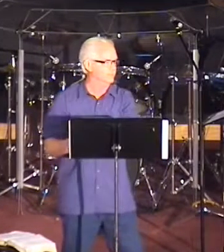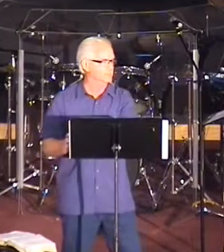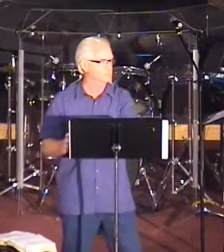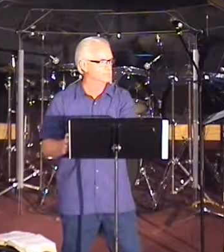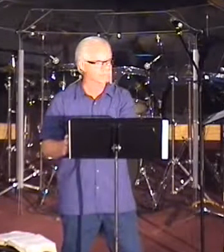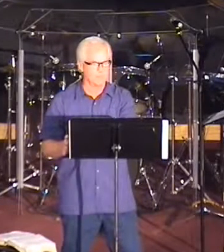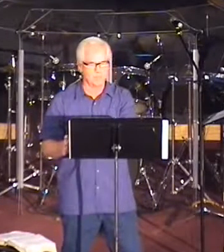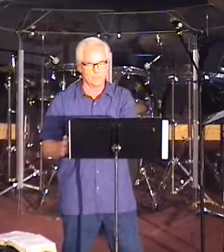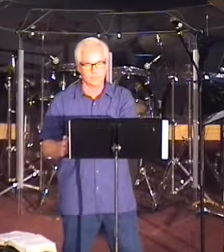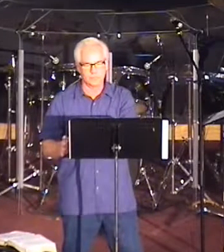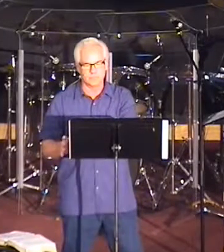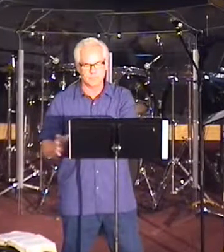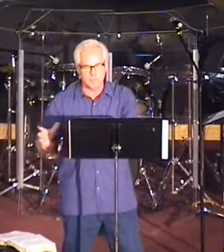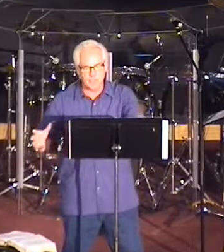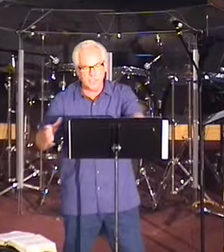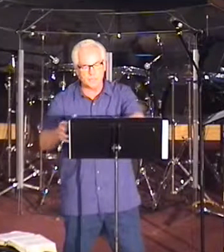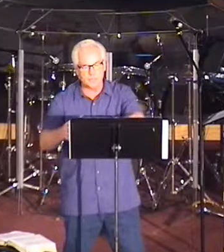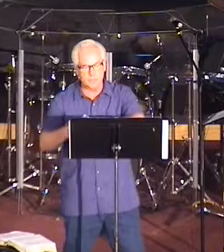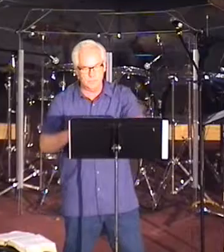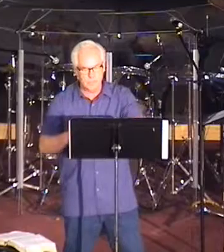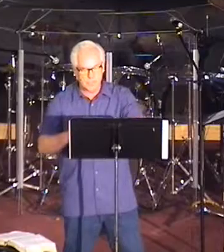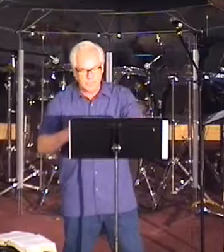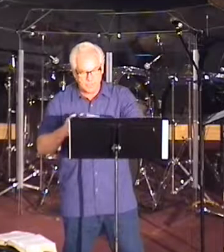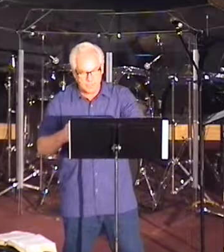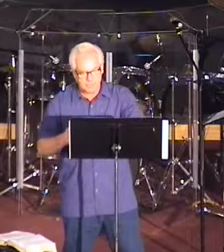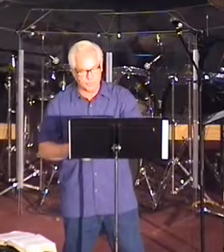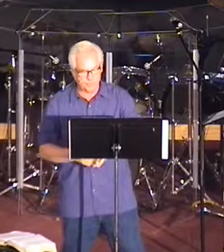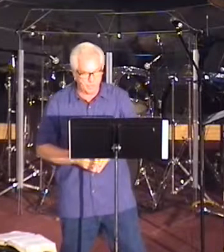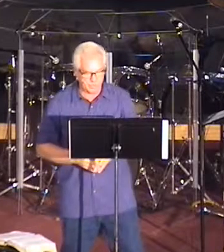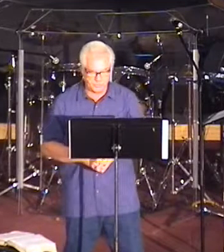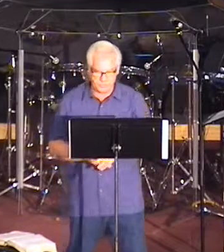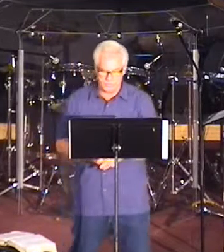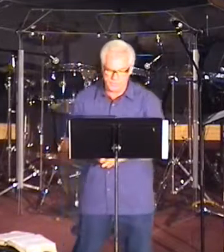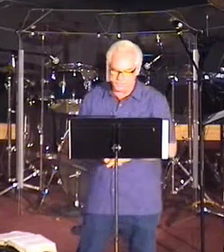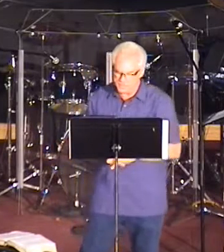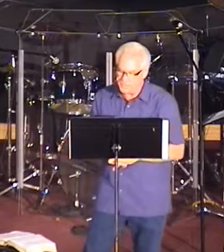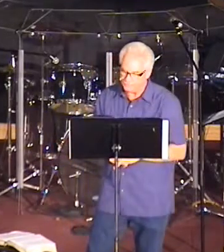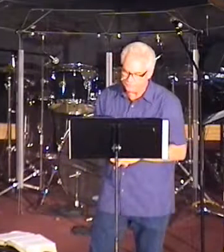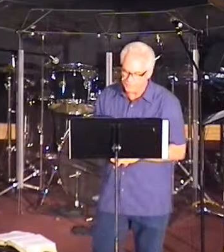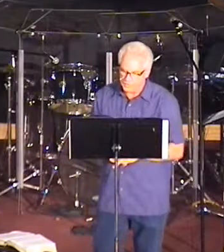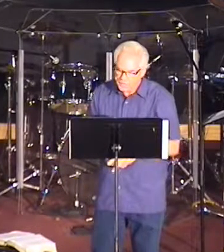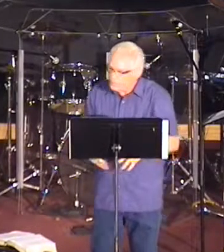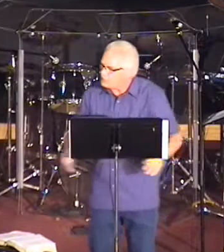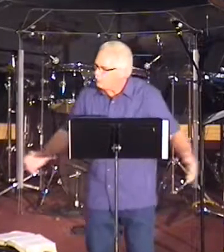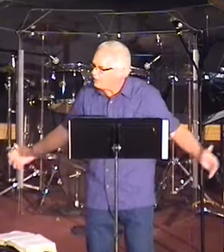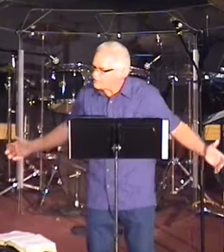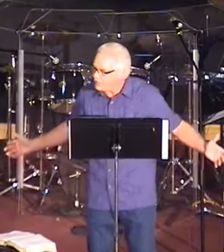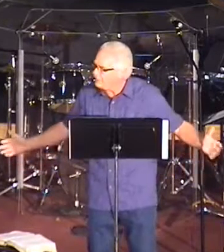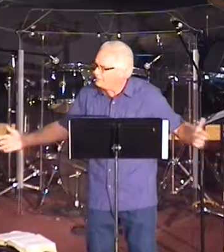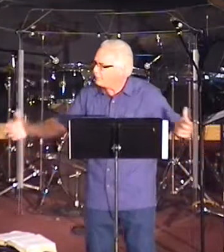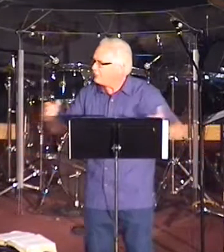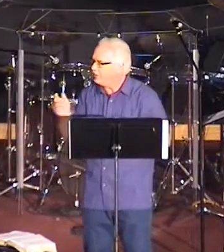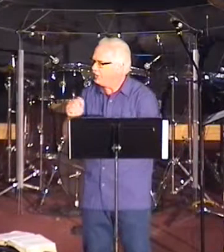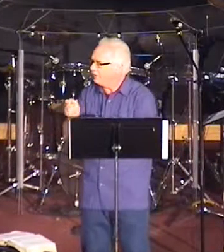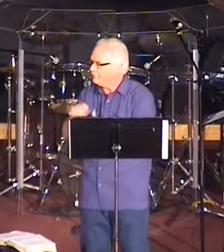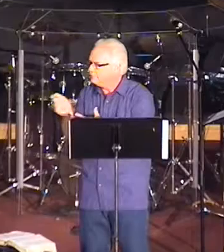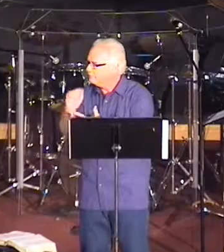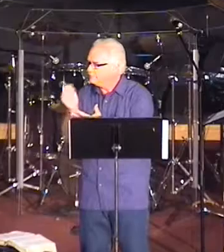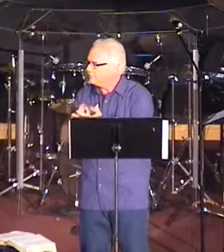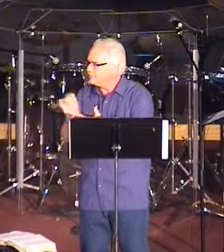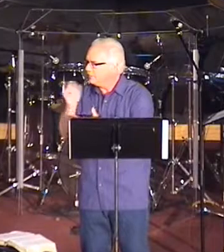alone. So he wants us to, we're compelled to draw near to him. So this morning, it's like he just wrote us a